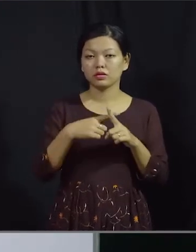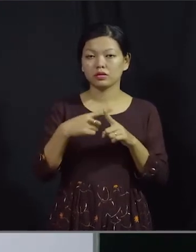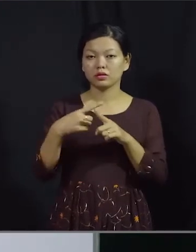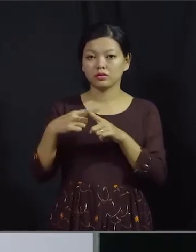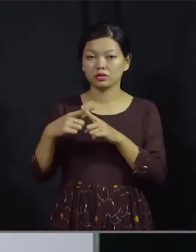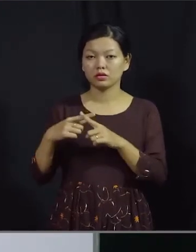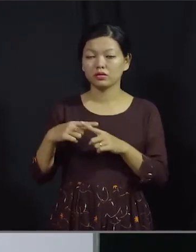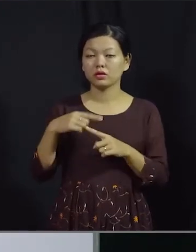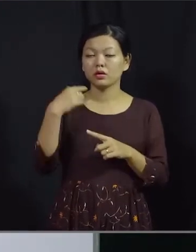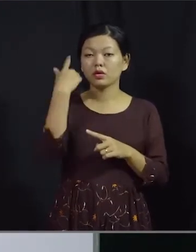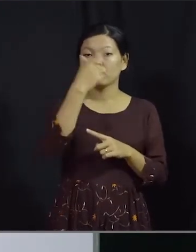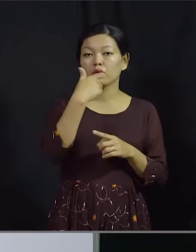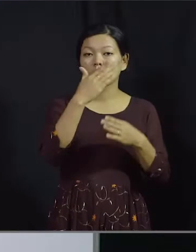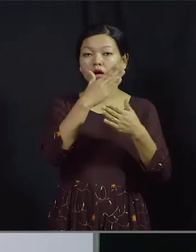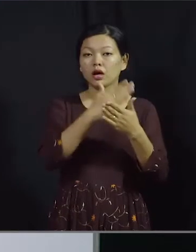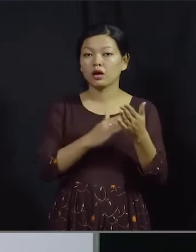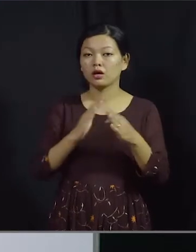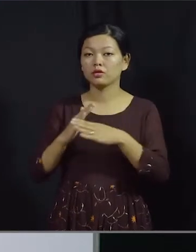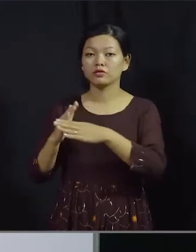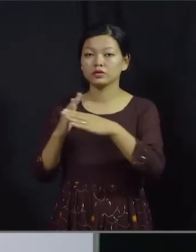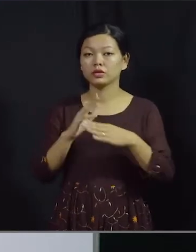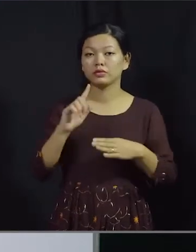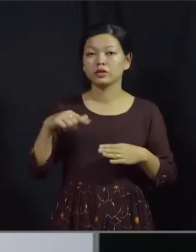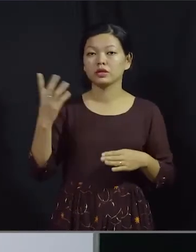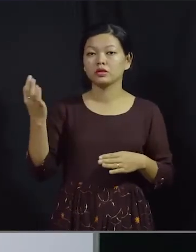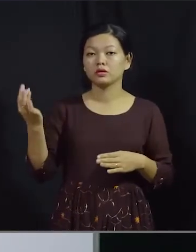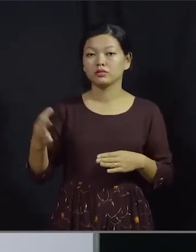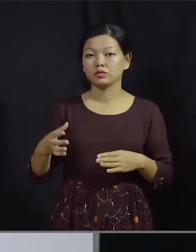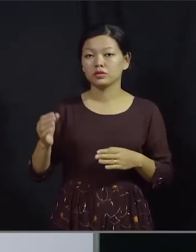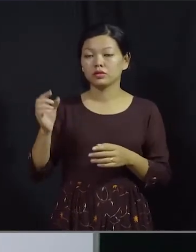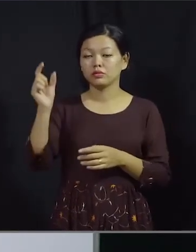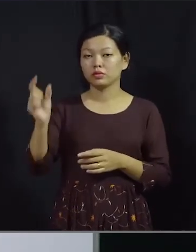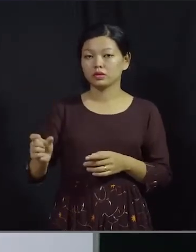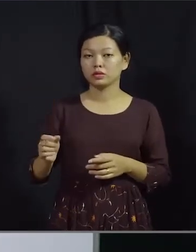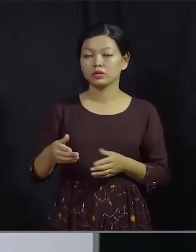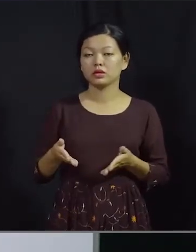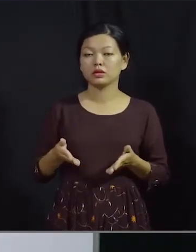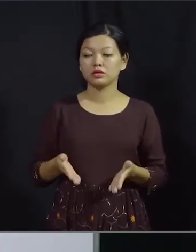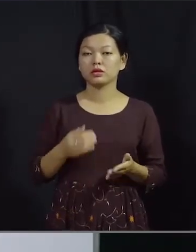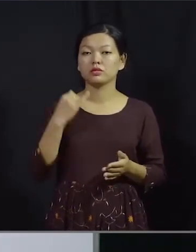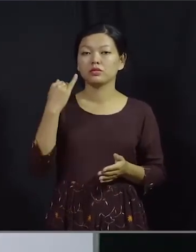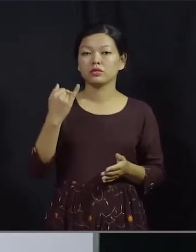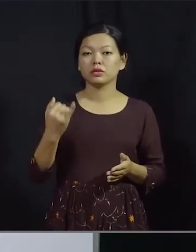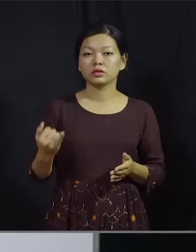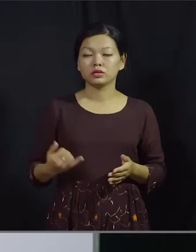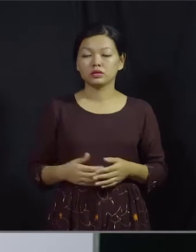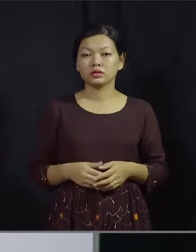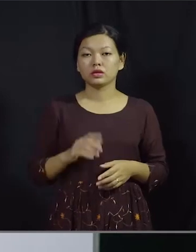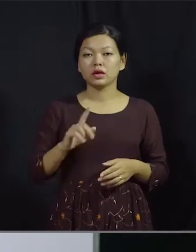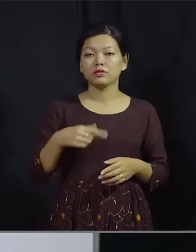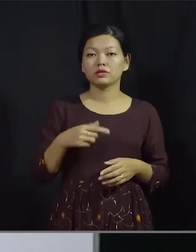is the sacrificing partner and who is the gaining partner. Then we will have to distribute the goodwill